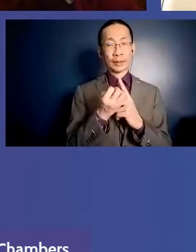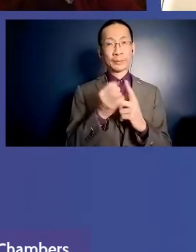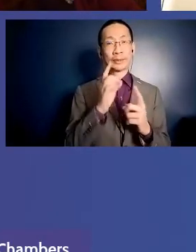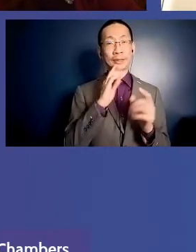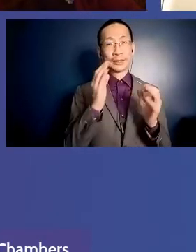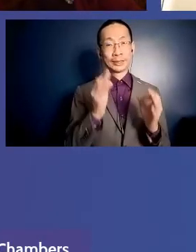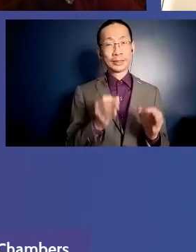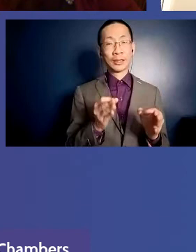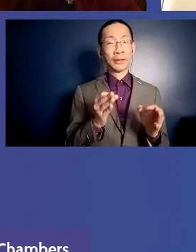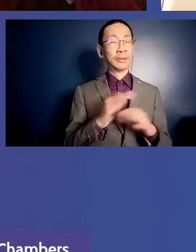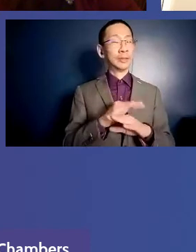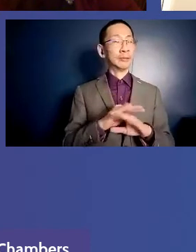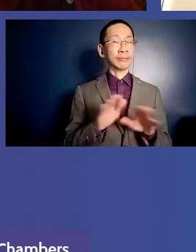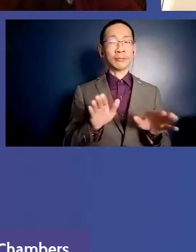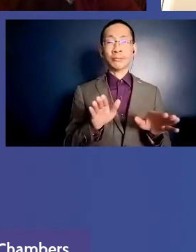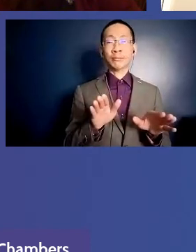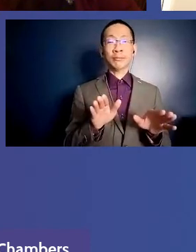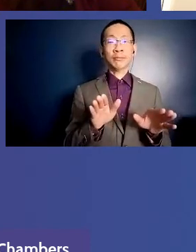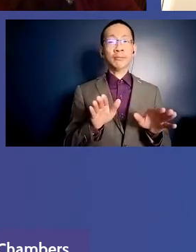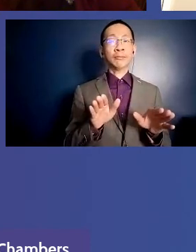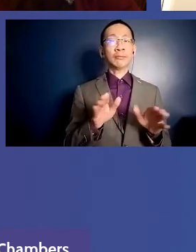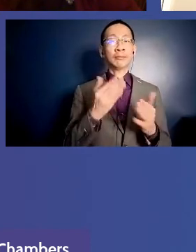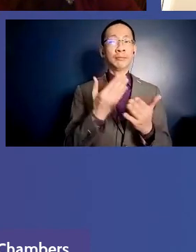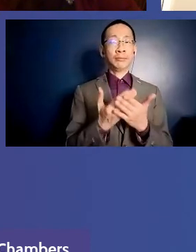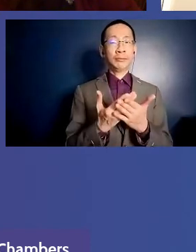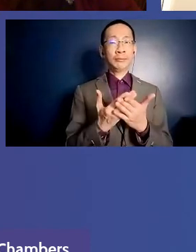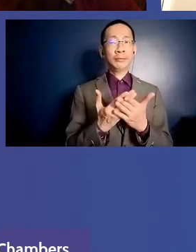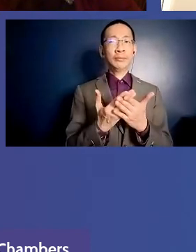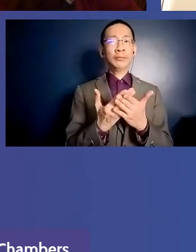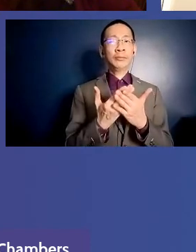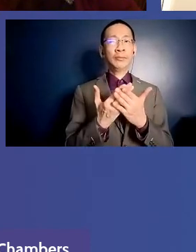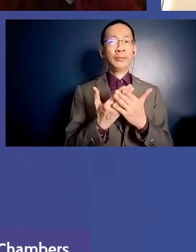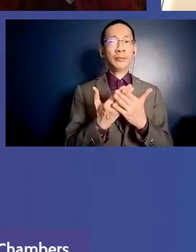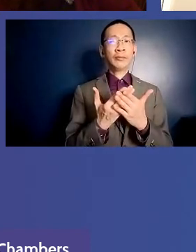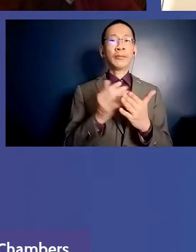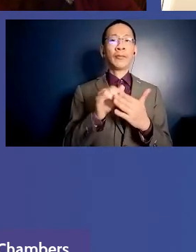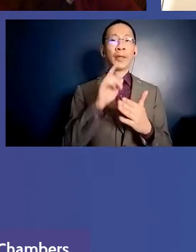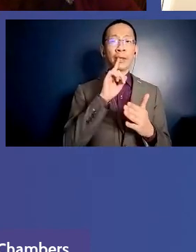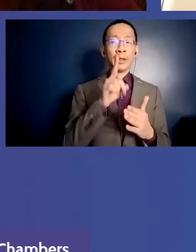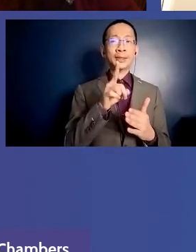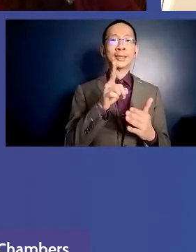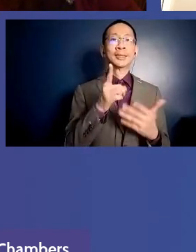definitely not, has not proven that it is